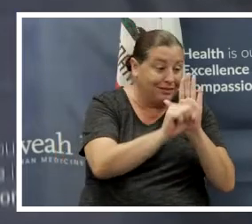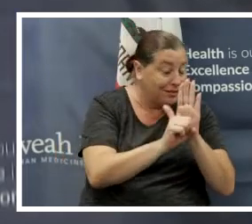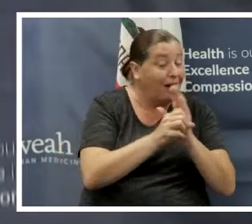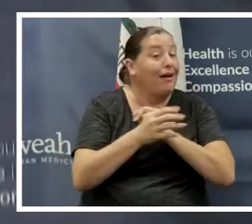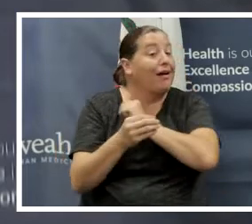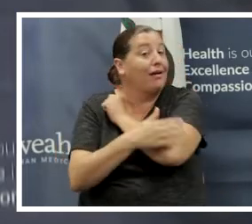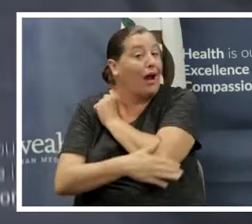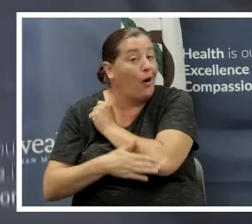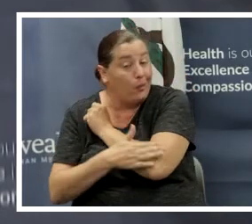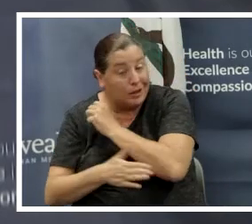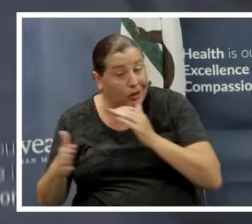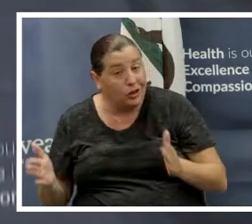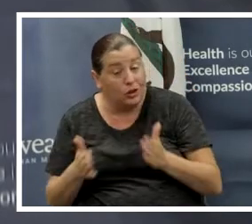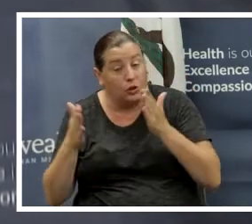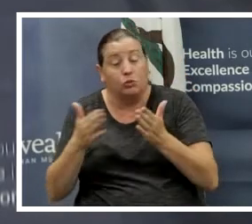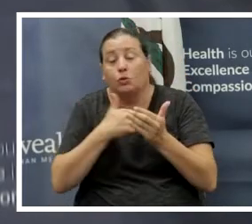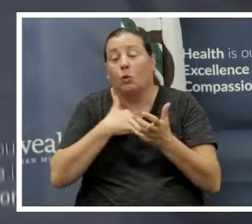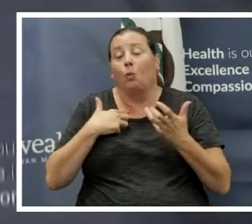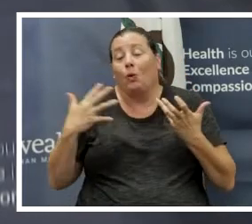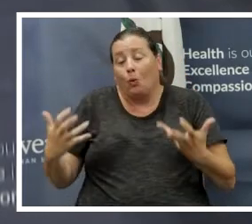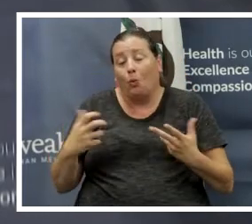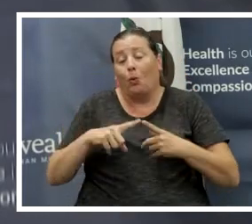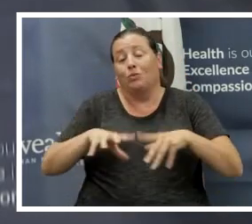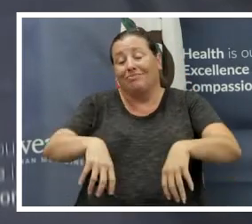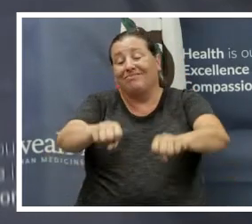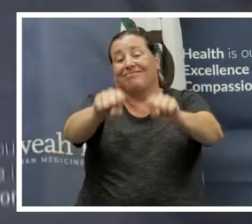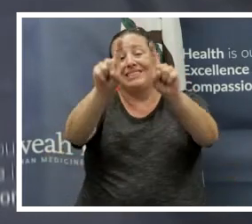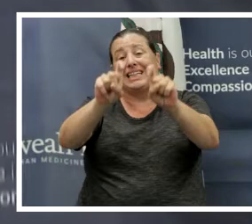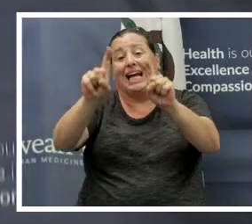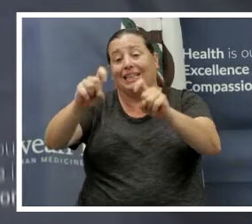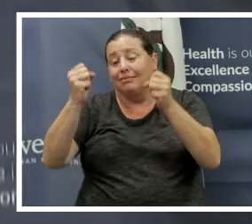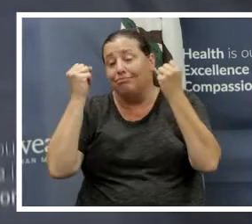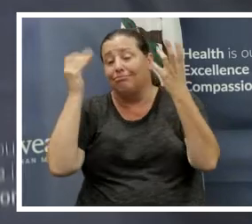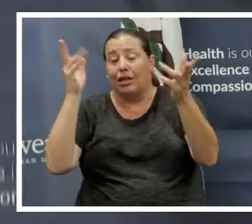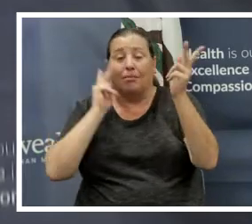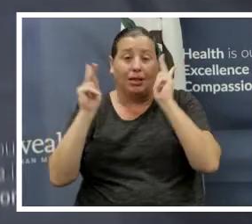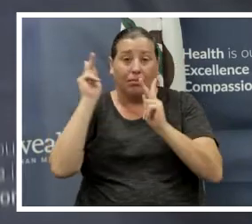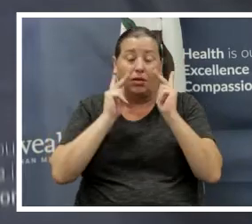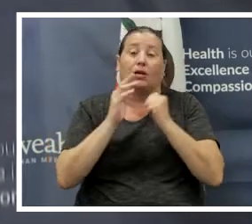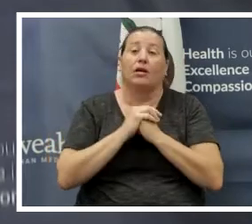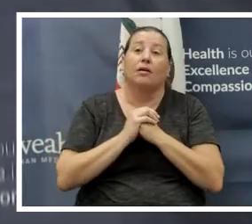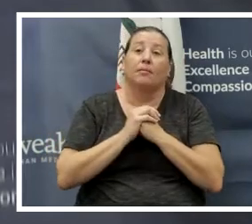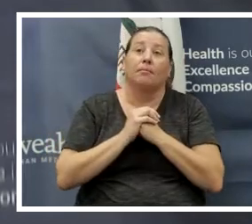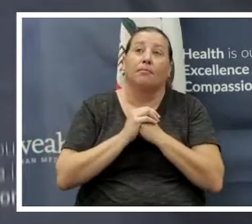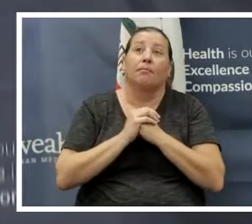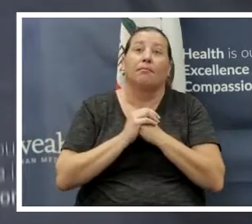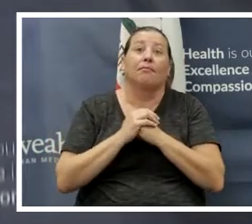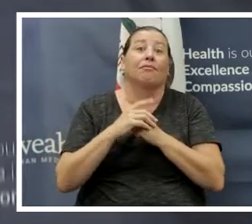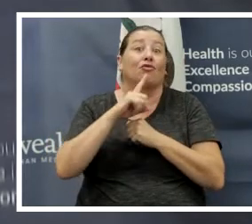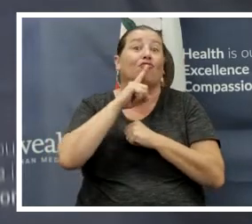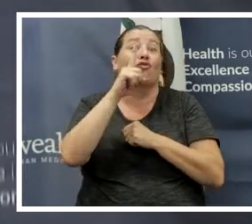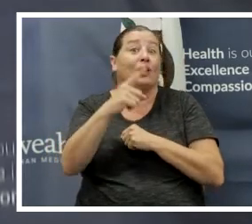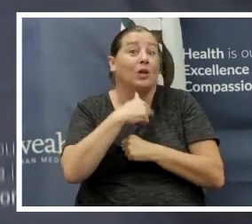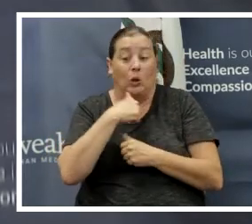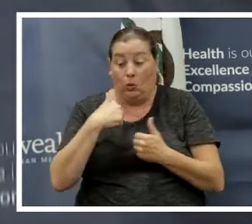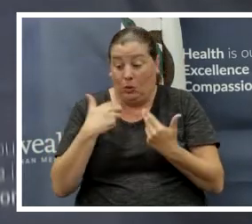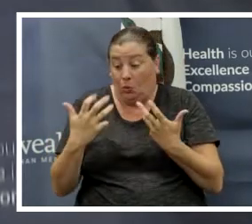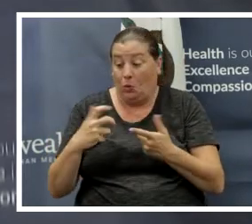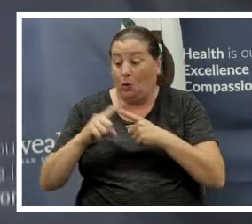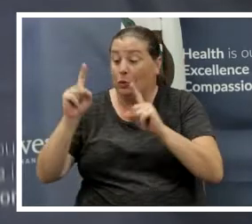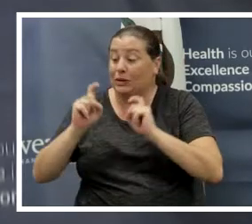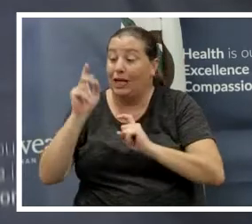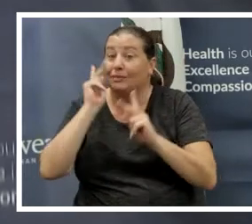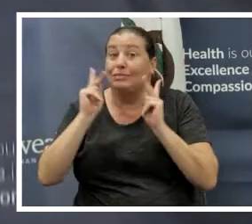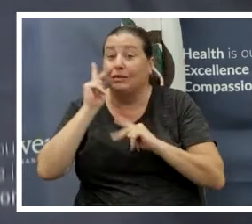encouragement, we want to test as many people as possible. Ideally, you want to test people that don't have the virus, because that